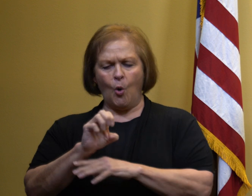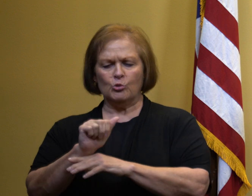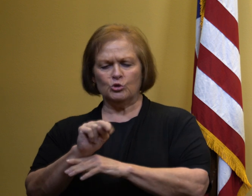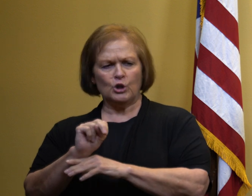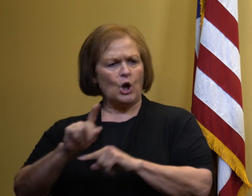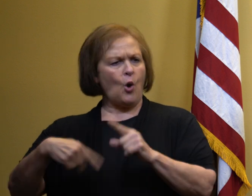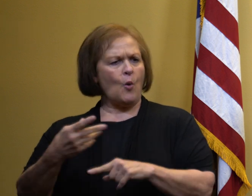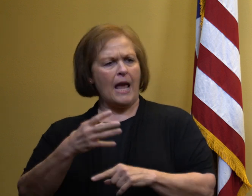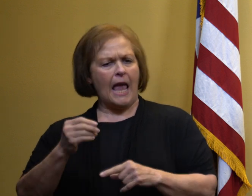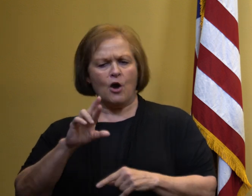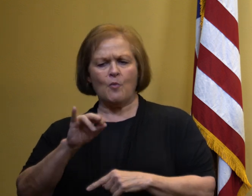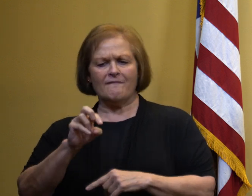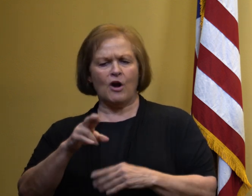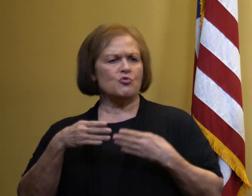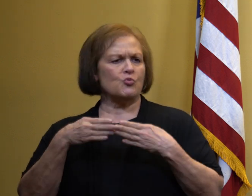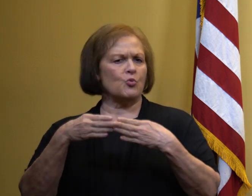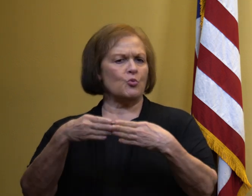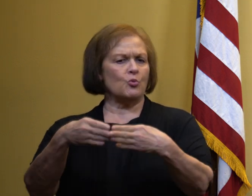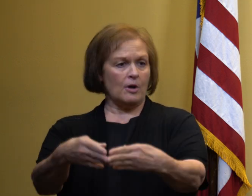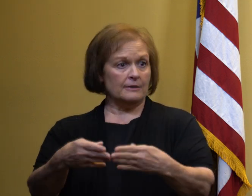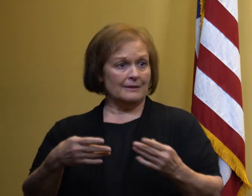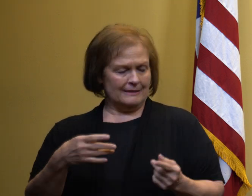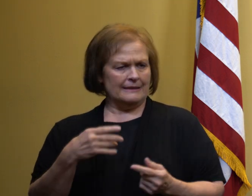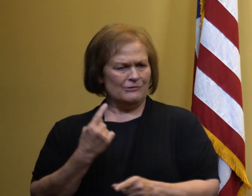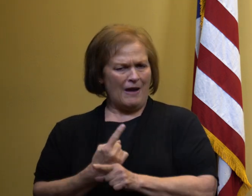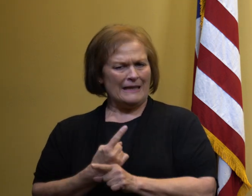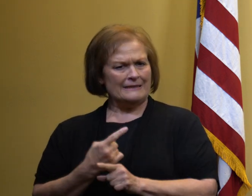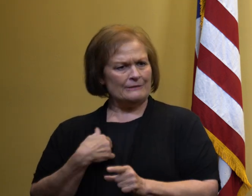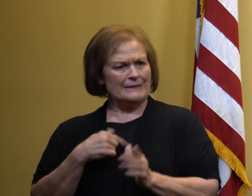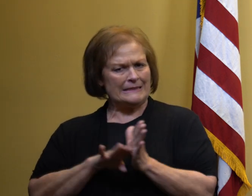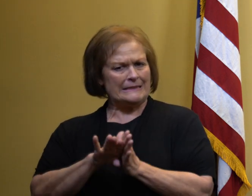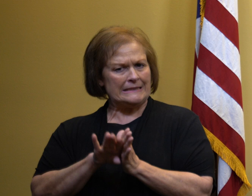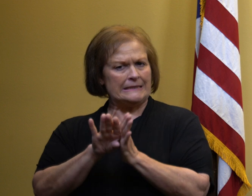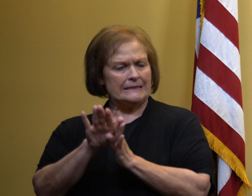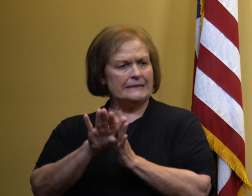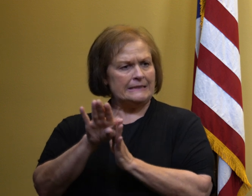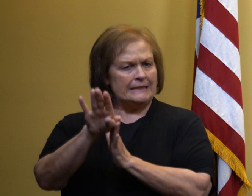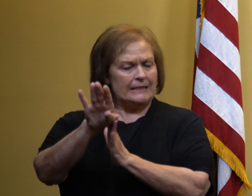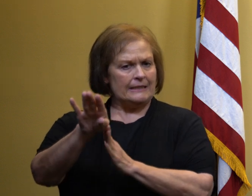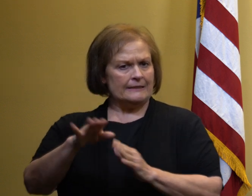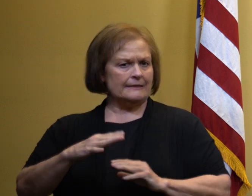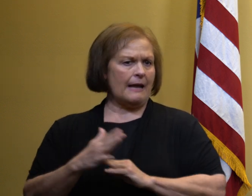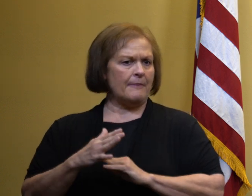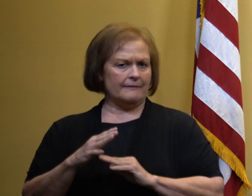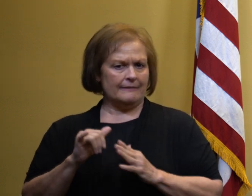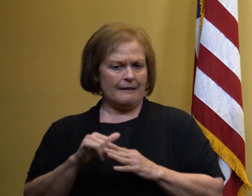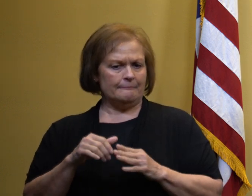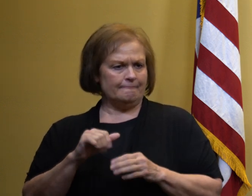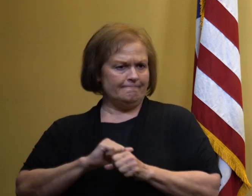and river cruises. Again, trending in the right direction, topping pre-pandemic levels with